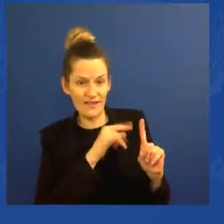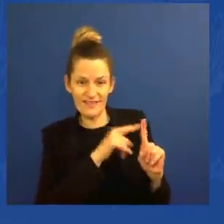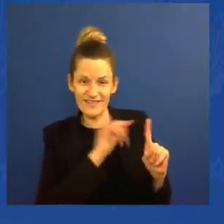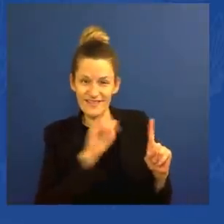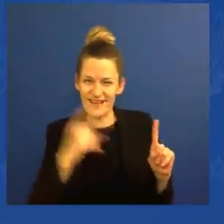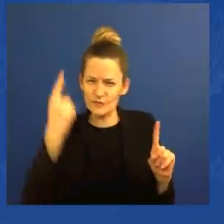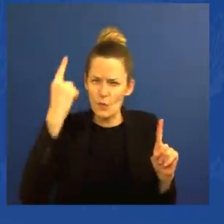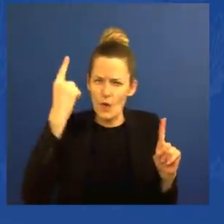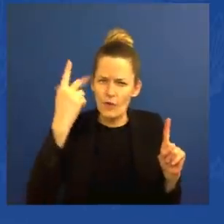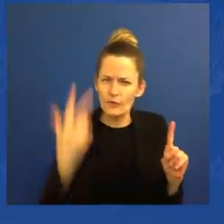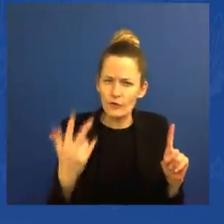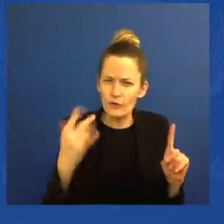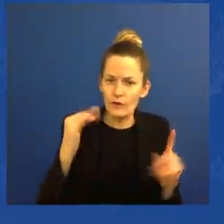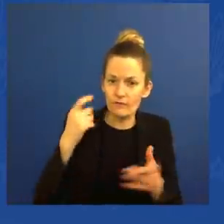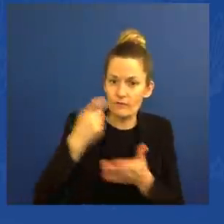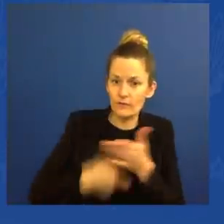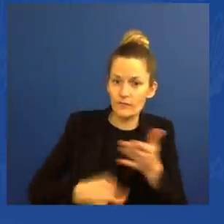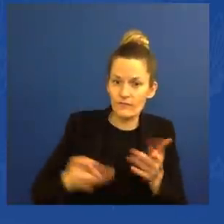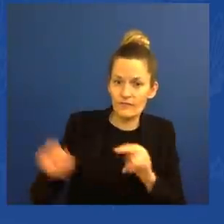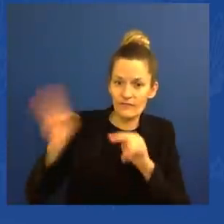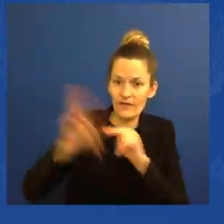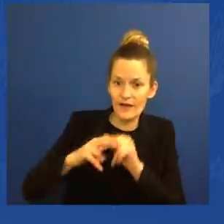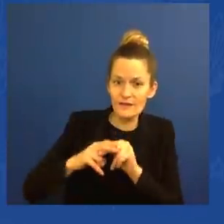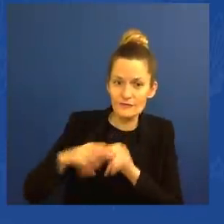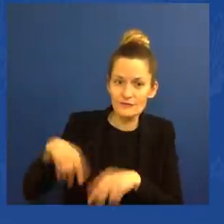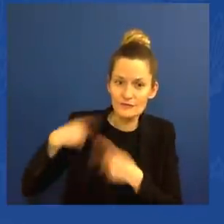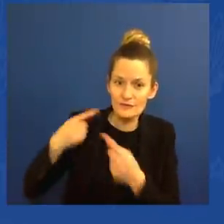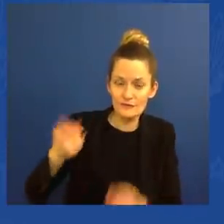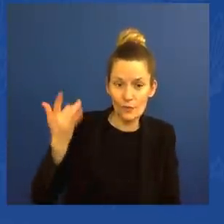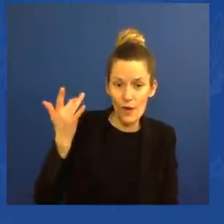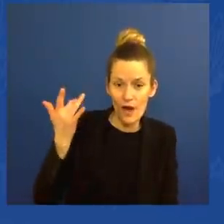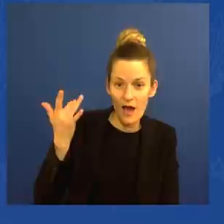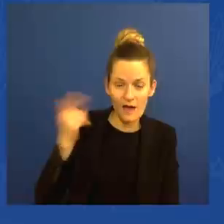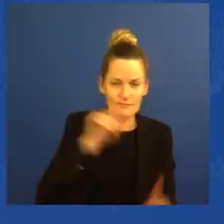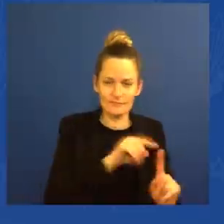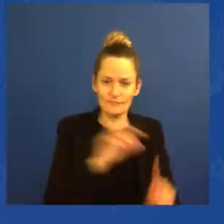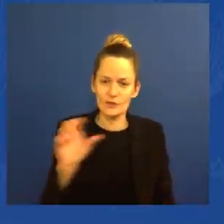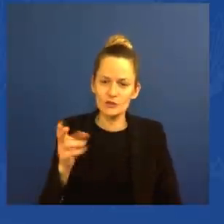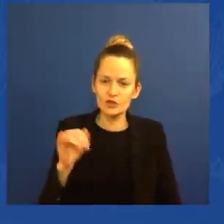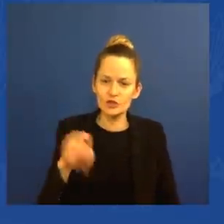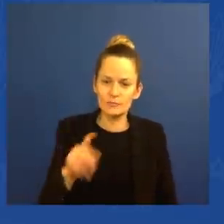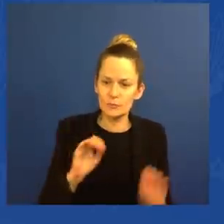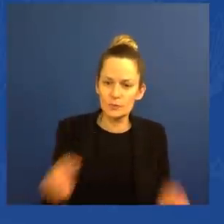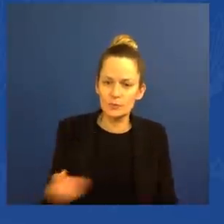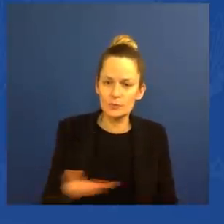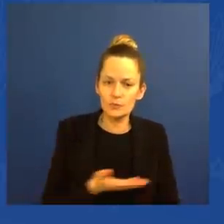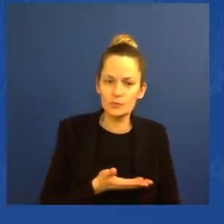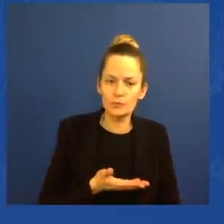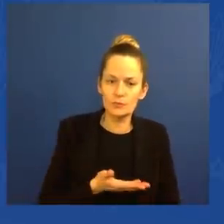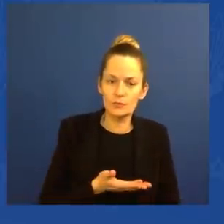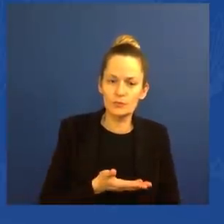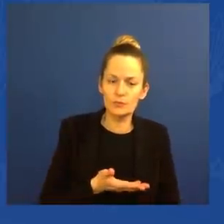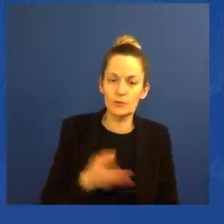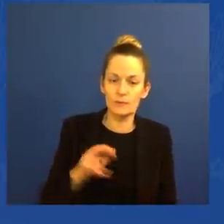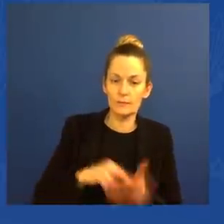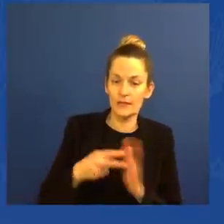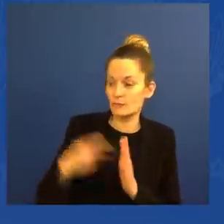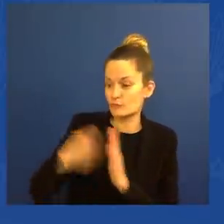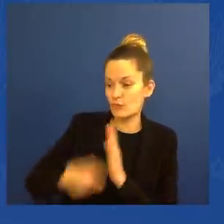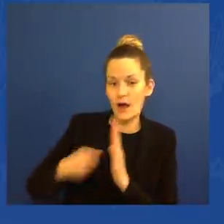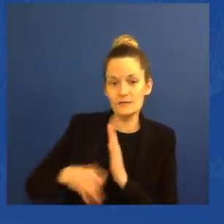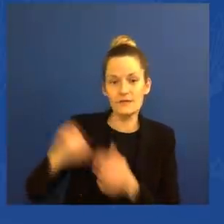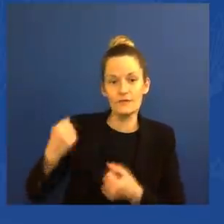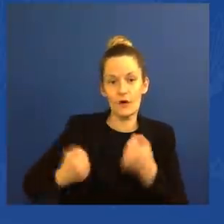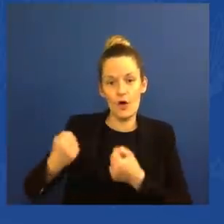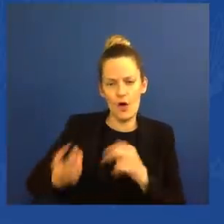chips. The price of an automobile skyrocketed. And now, the second big reason for inflation is Vladimir